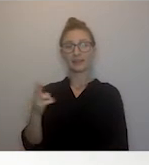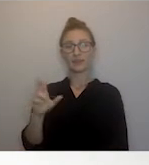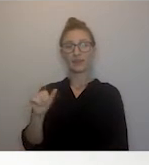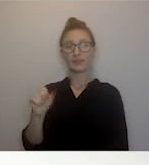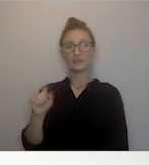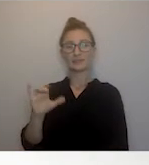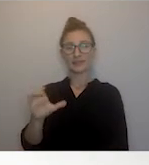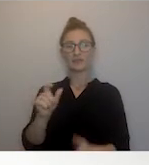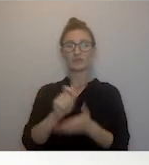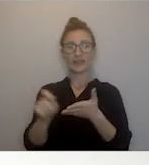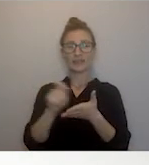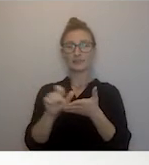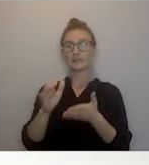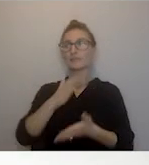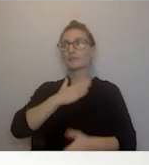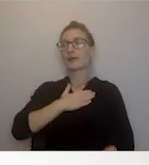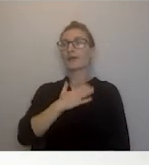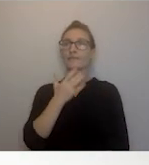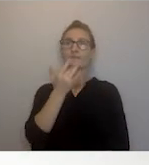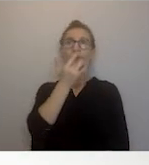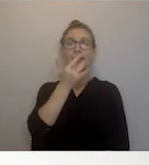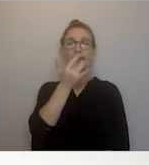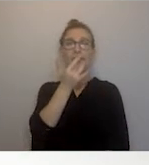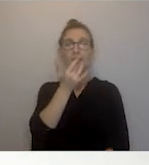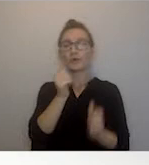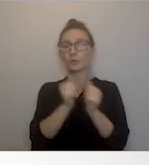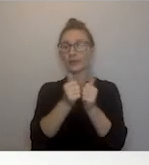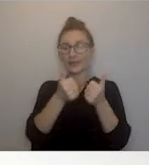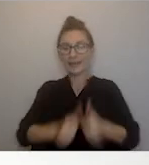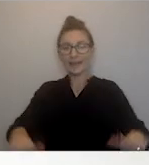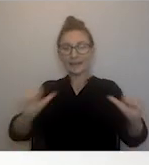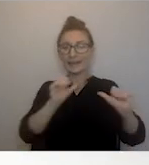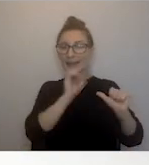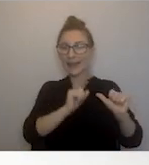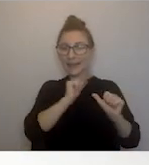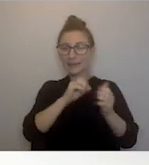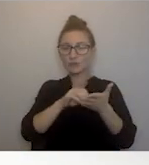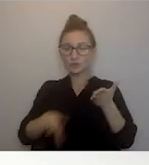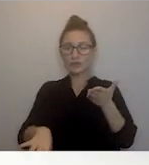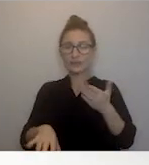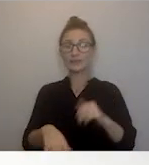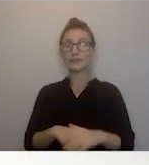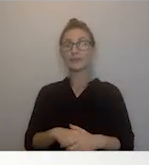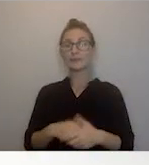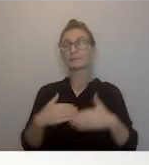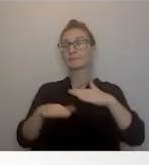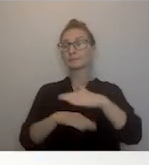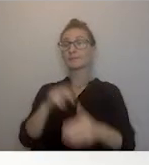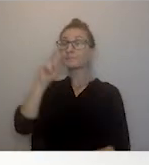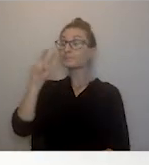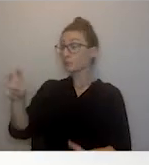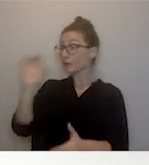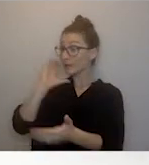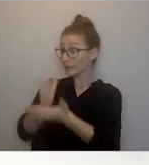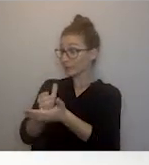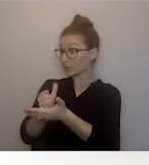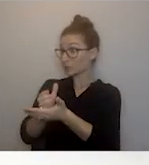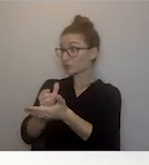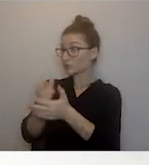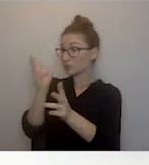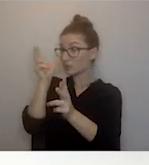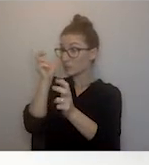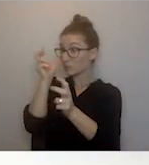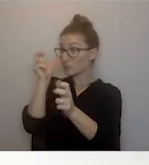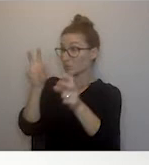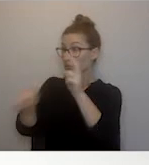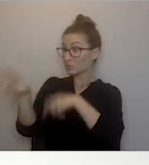Like Frastic Writing. This is my favorite thing to do with students of all ages. And so basically it's writing from an image. Like Frastic means